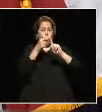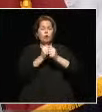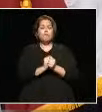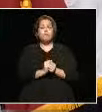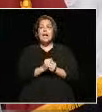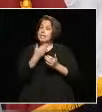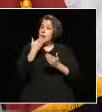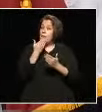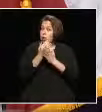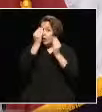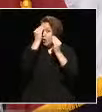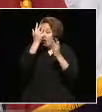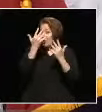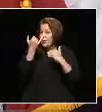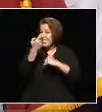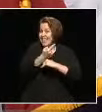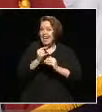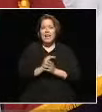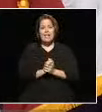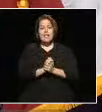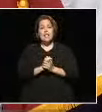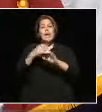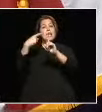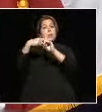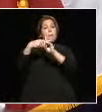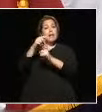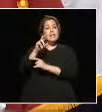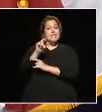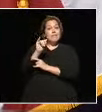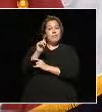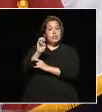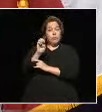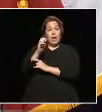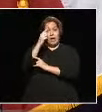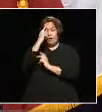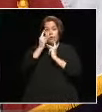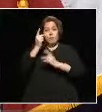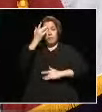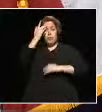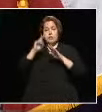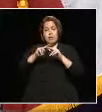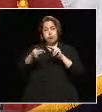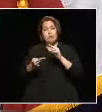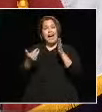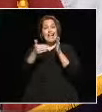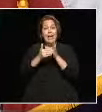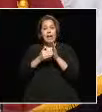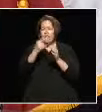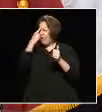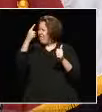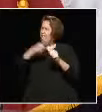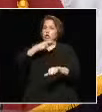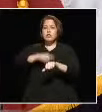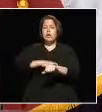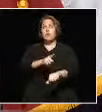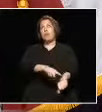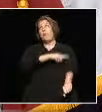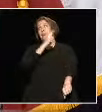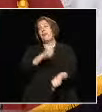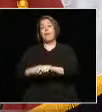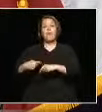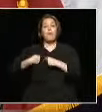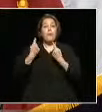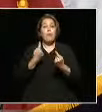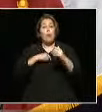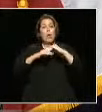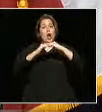some very good news today. The positivity rate of cases declined again, and for the first time in quite some time, we